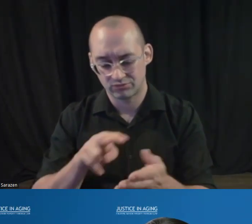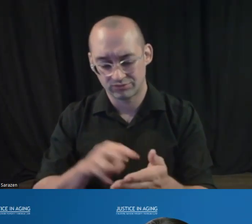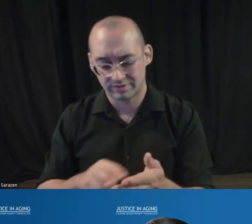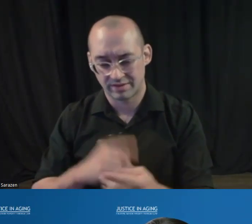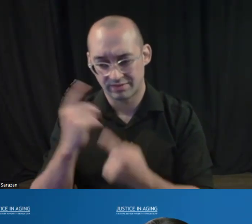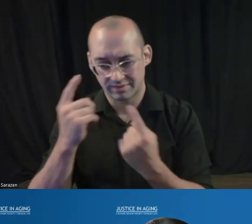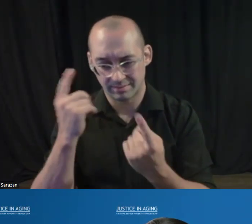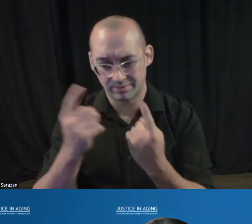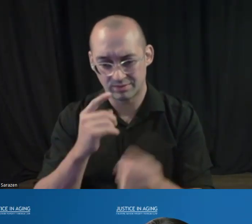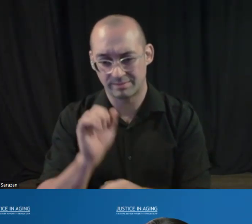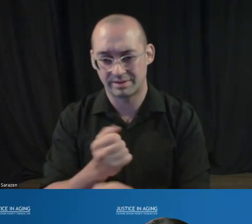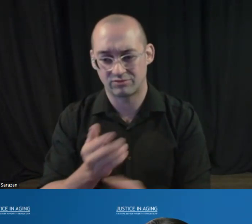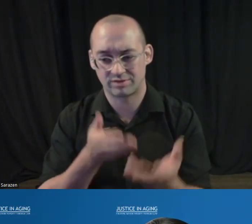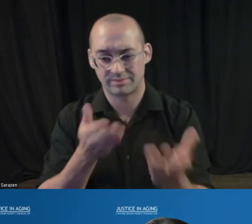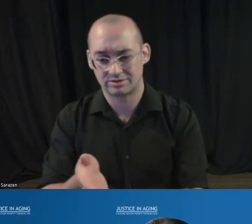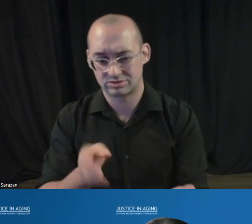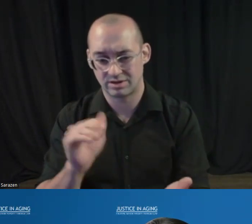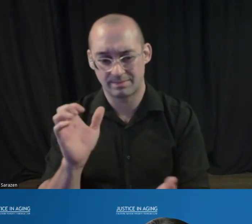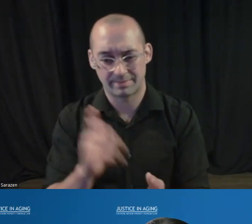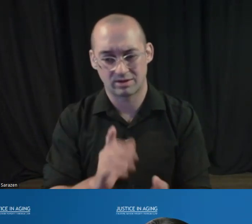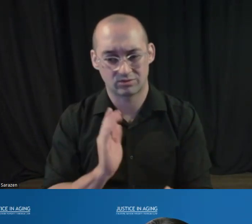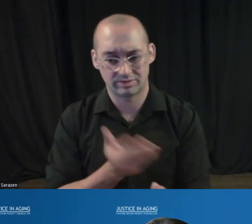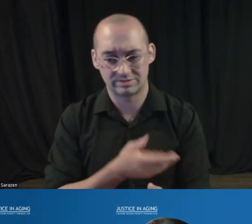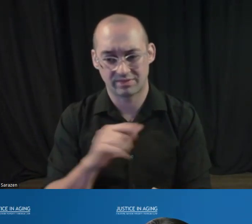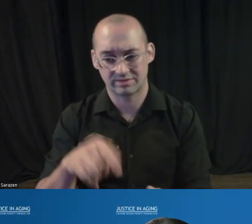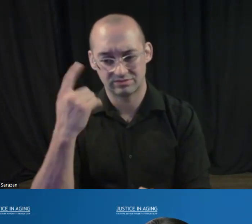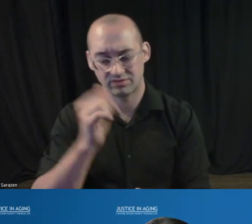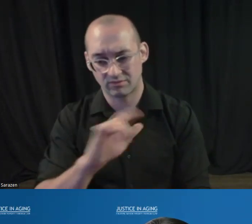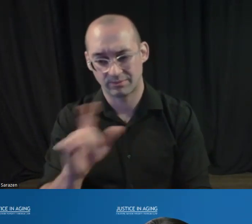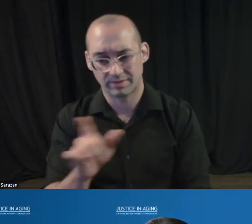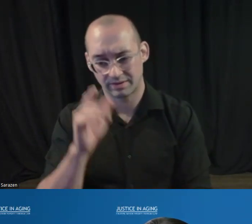about it, to make recommendations back to us, because really this is for everybody. It's not